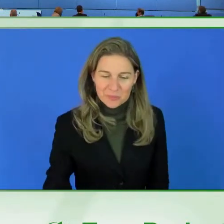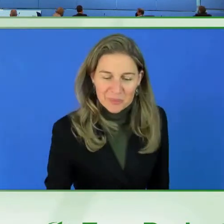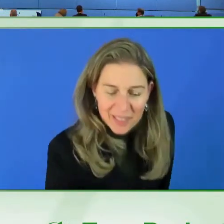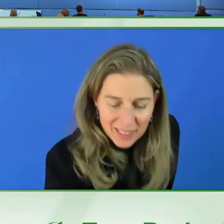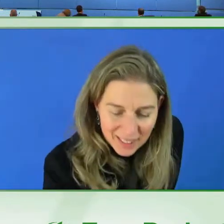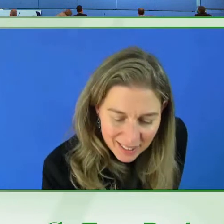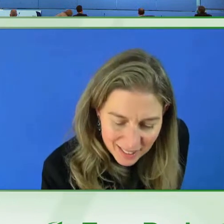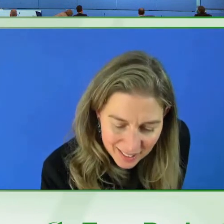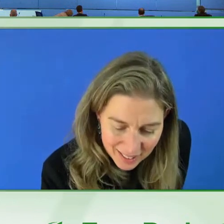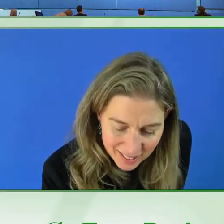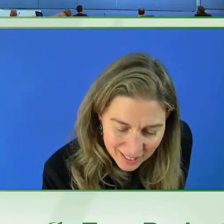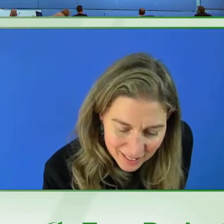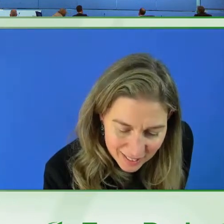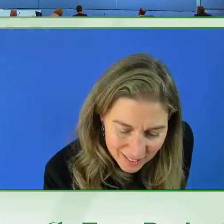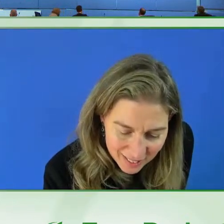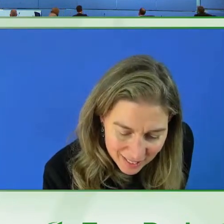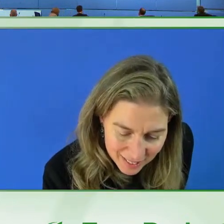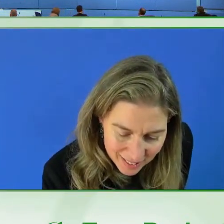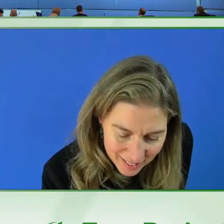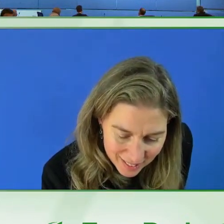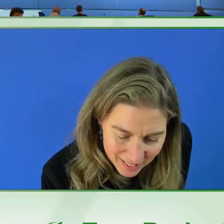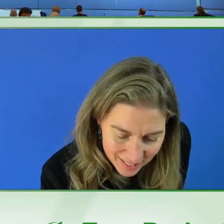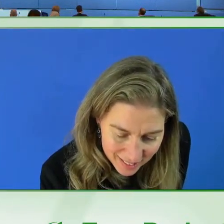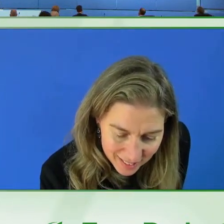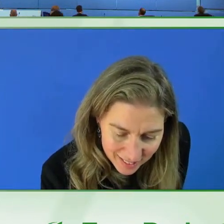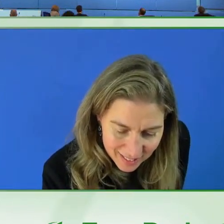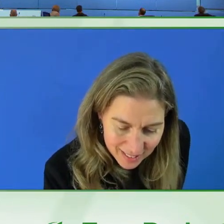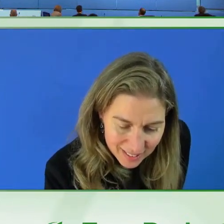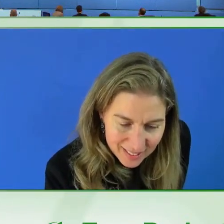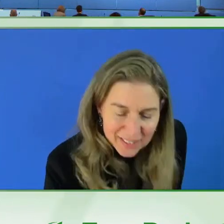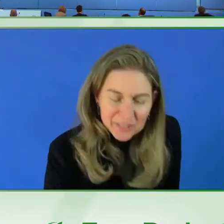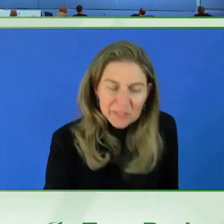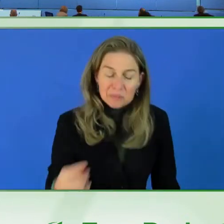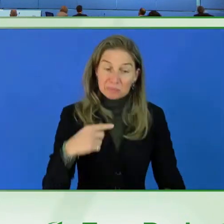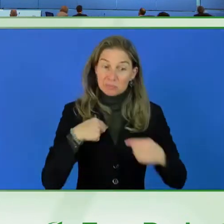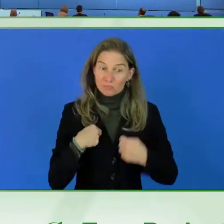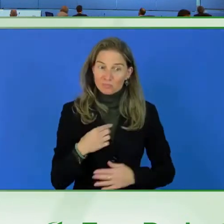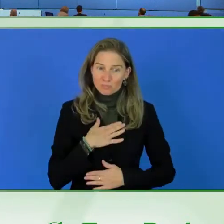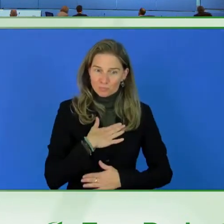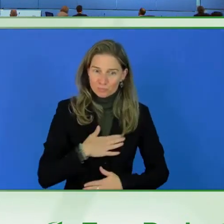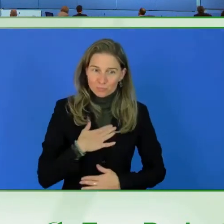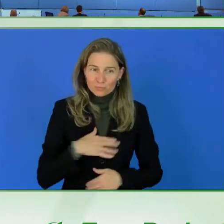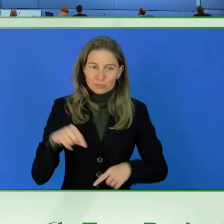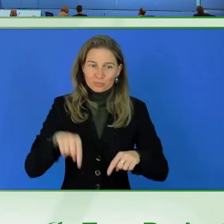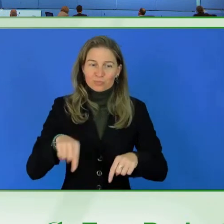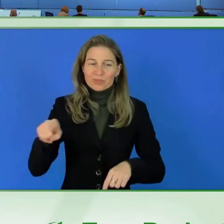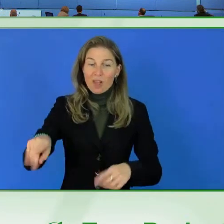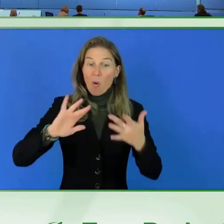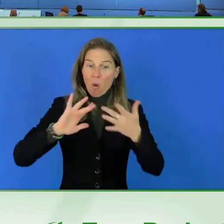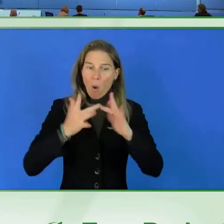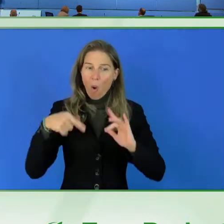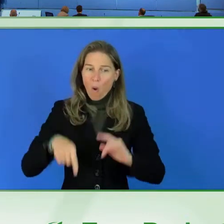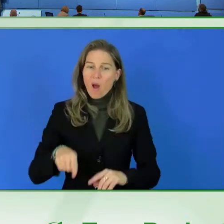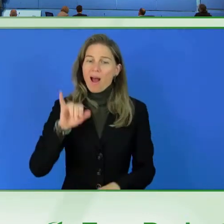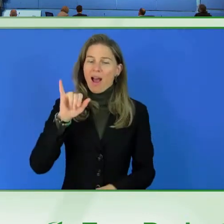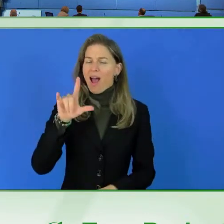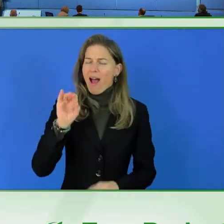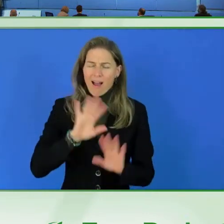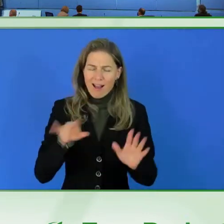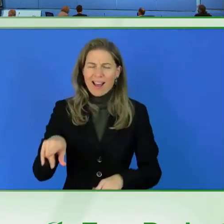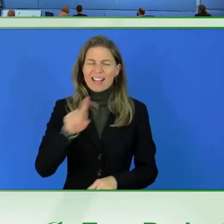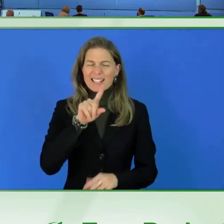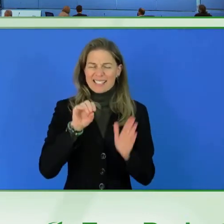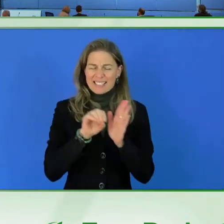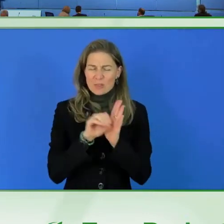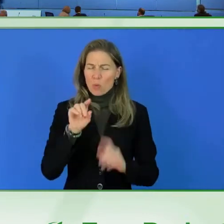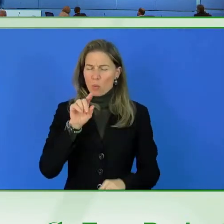the Zero Project conference, this time online. Just to introduce myself, in addition to what Tom said, I'm a middle-aged white